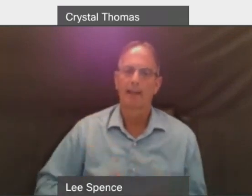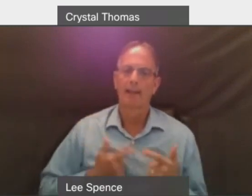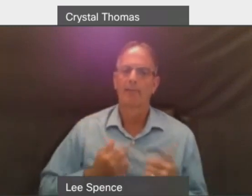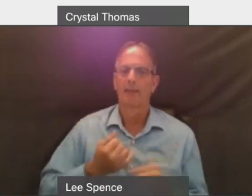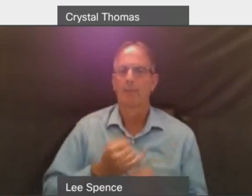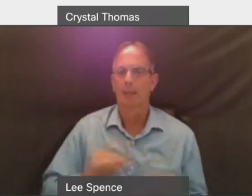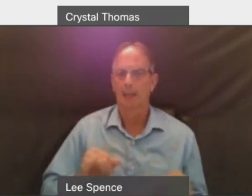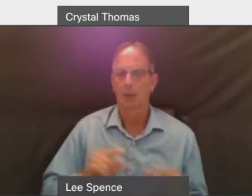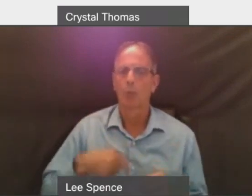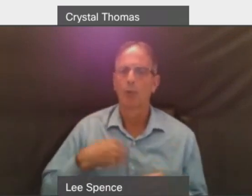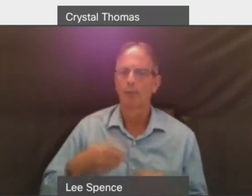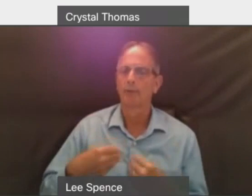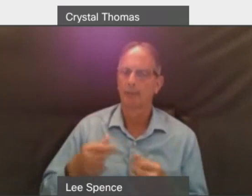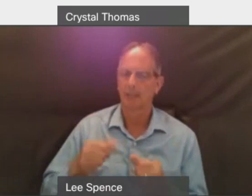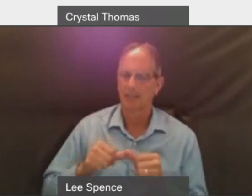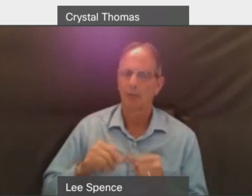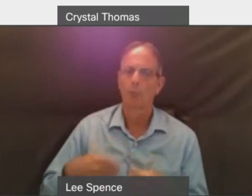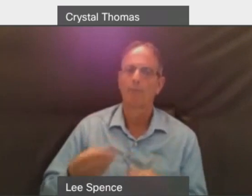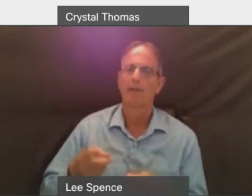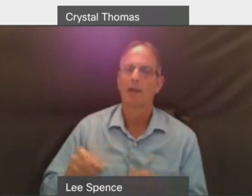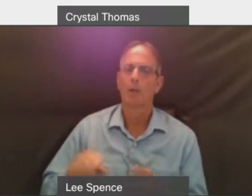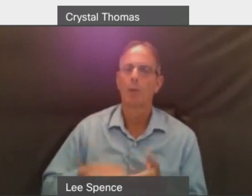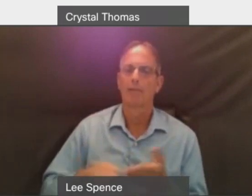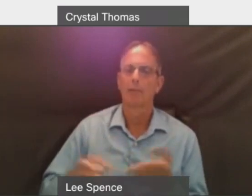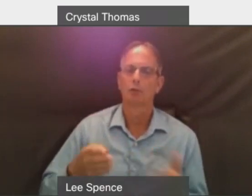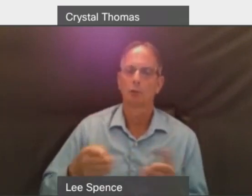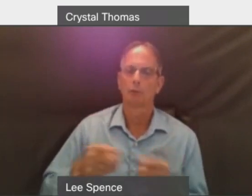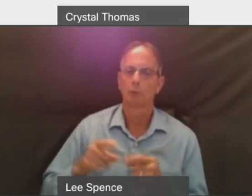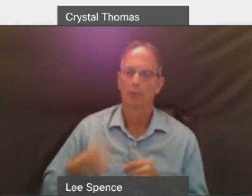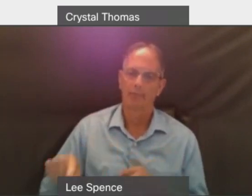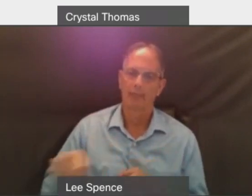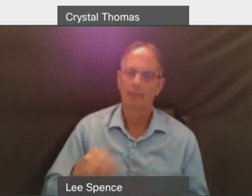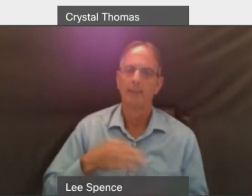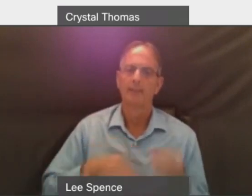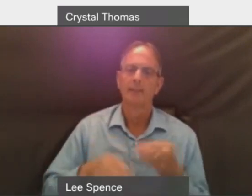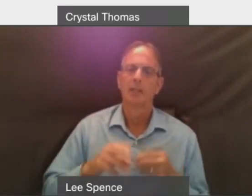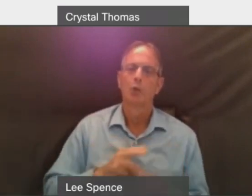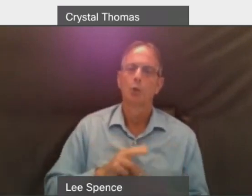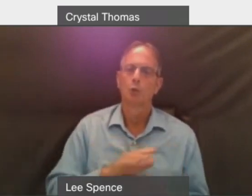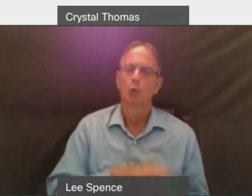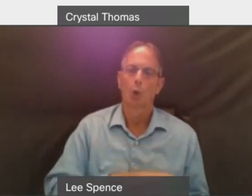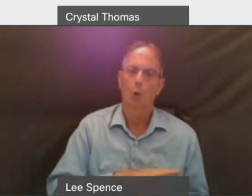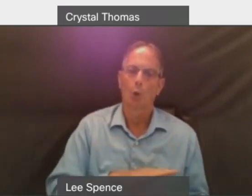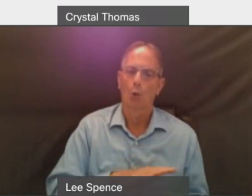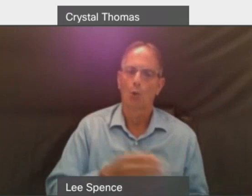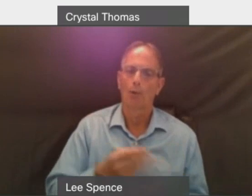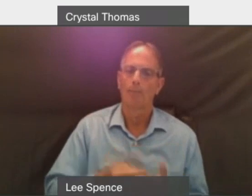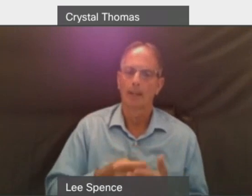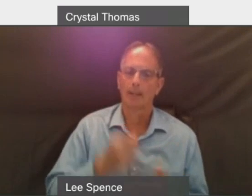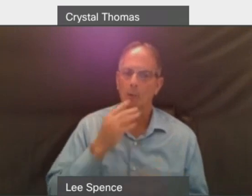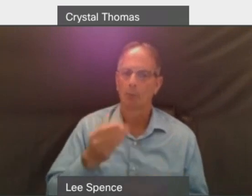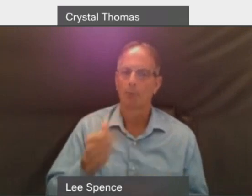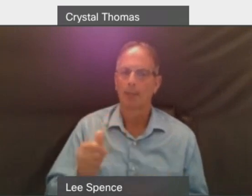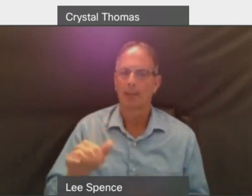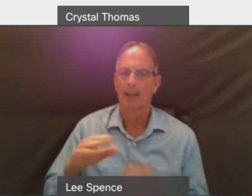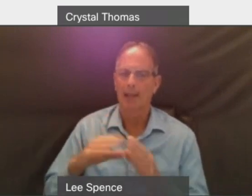providing waiver services to them, but this way, rather than using local funds to pay for their housing, we would be connecting them